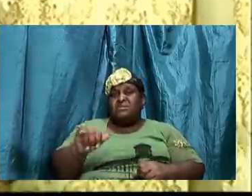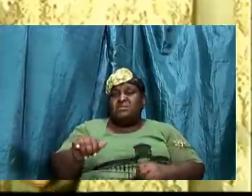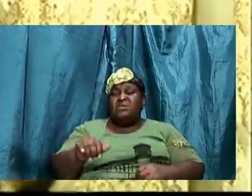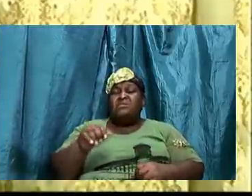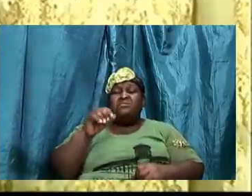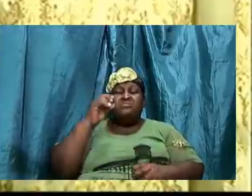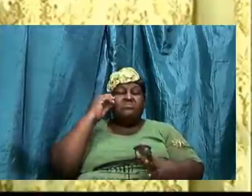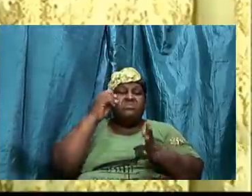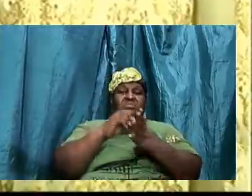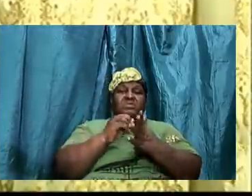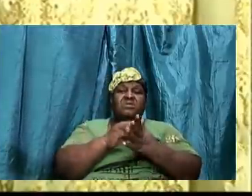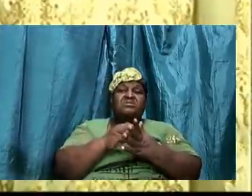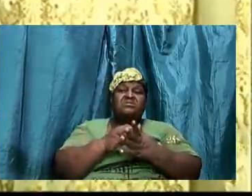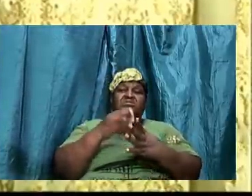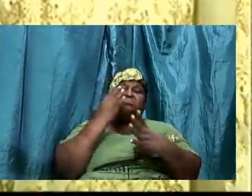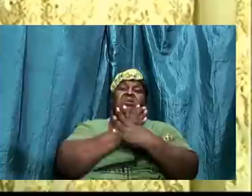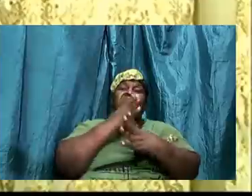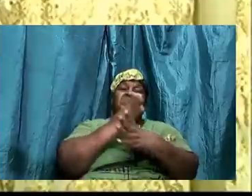just like that?